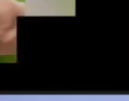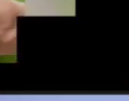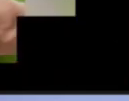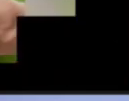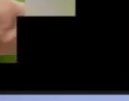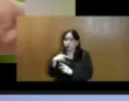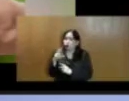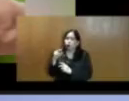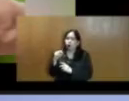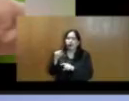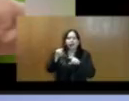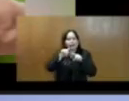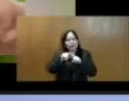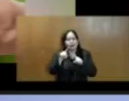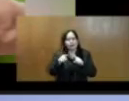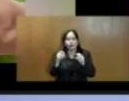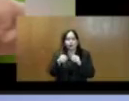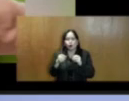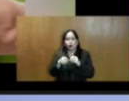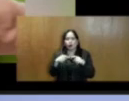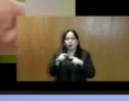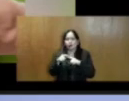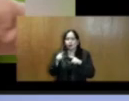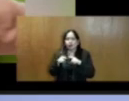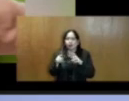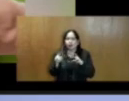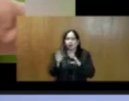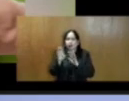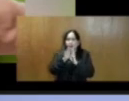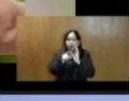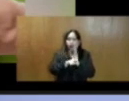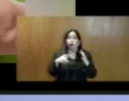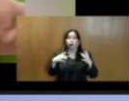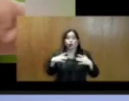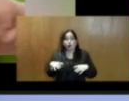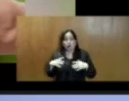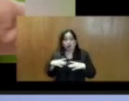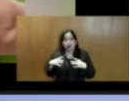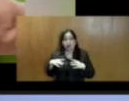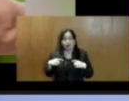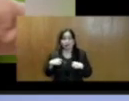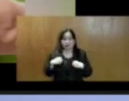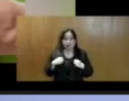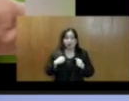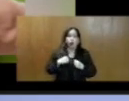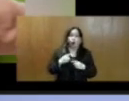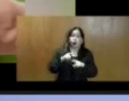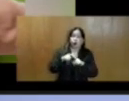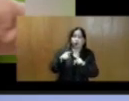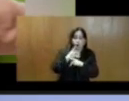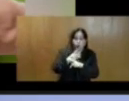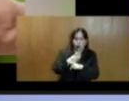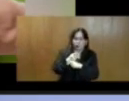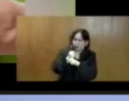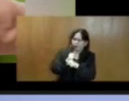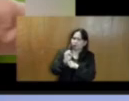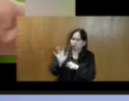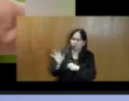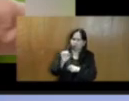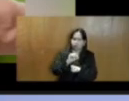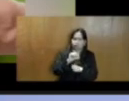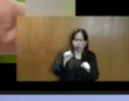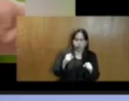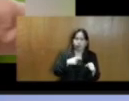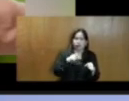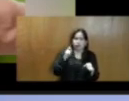services that come from different industries, like textile, like products, etc. And so